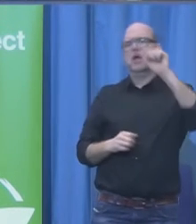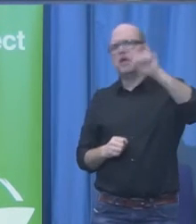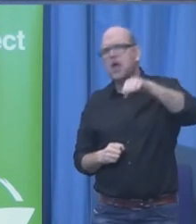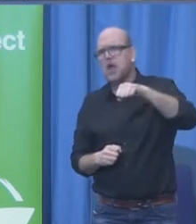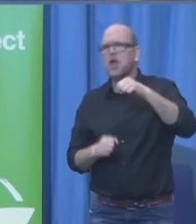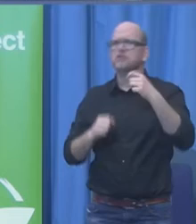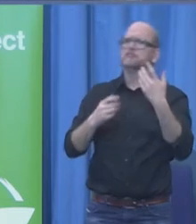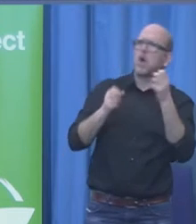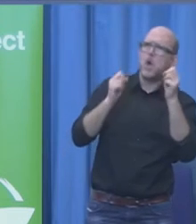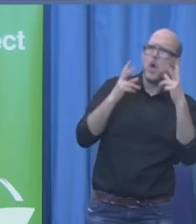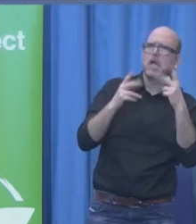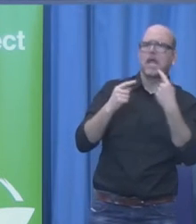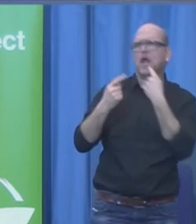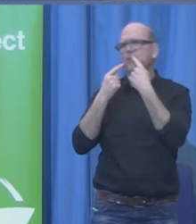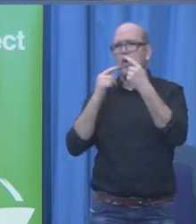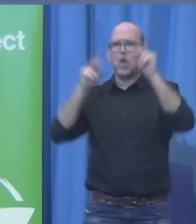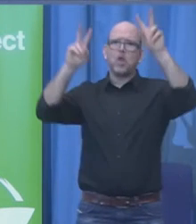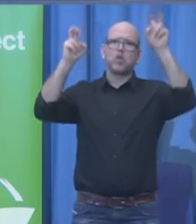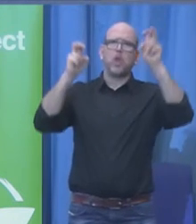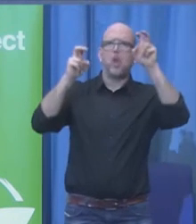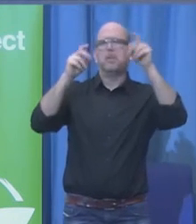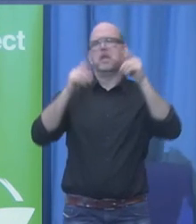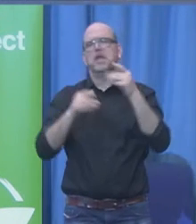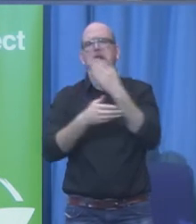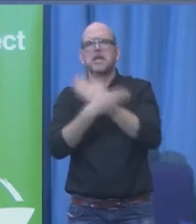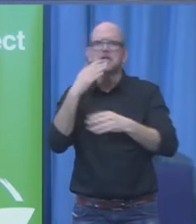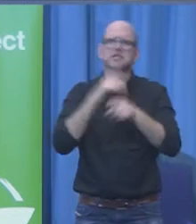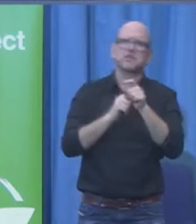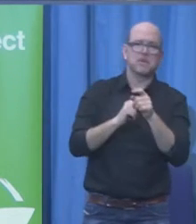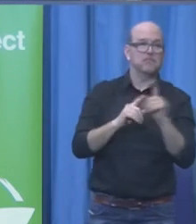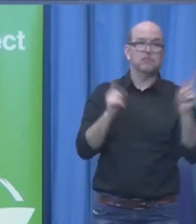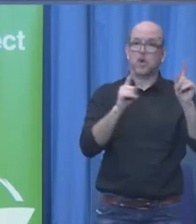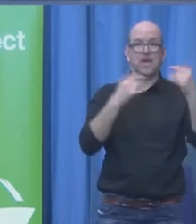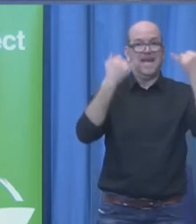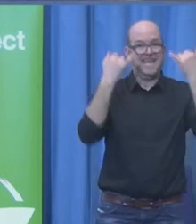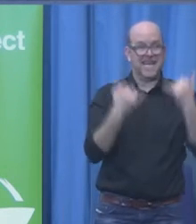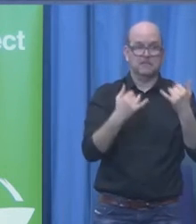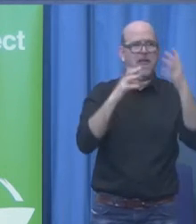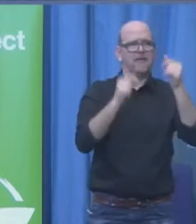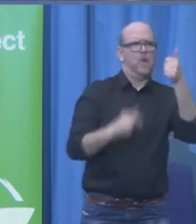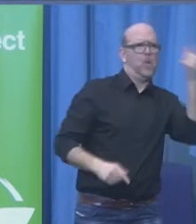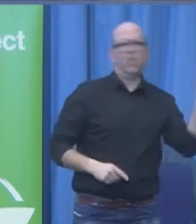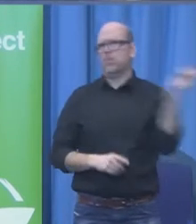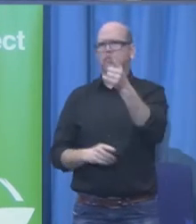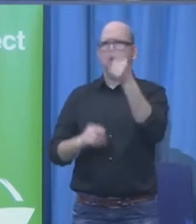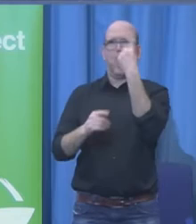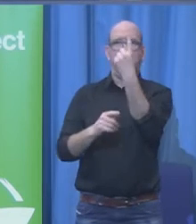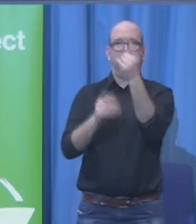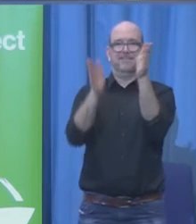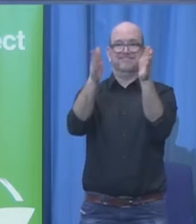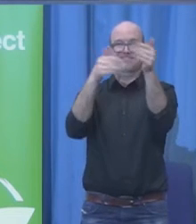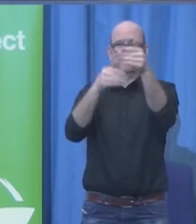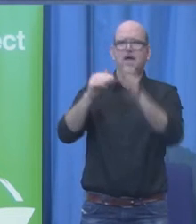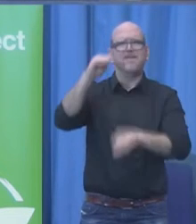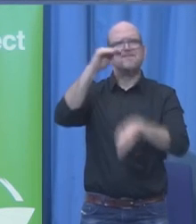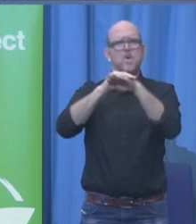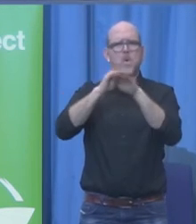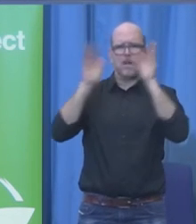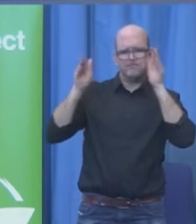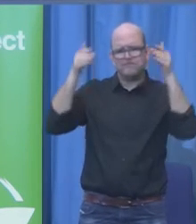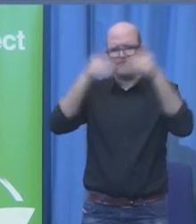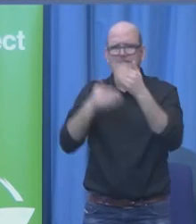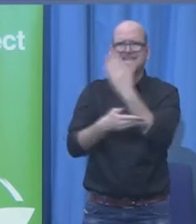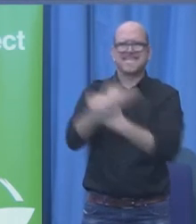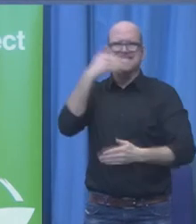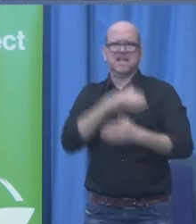to engage. So I would hope that minister, along with the jobs minister, will drive the strategy forward. But